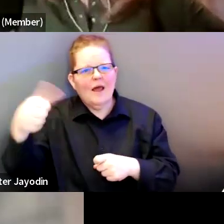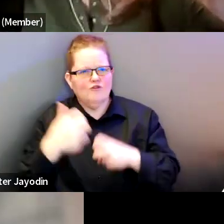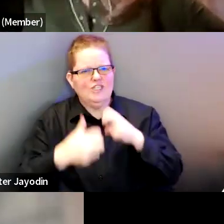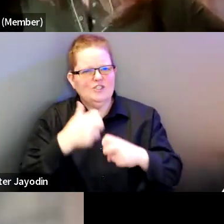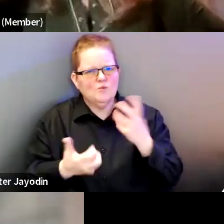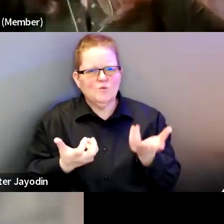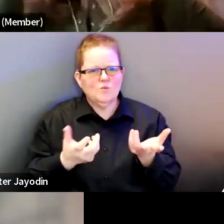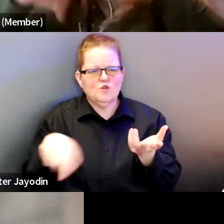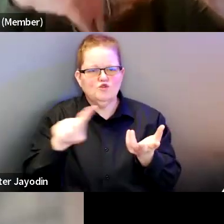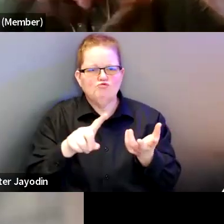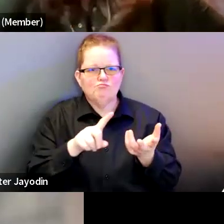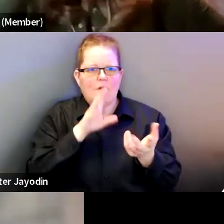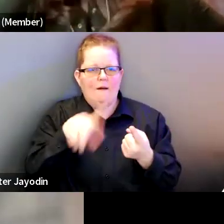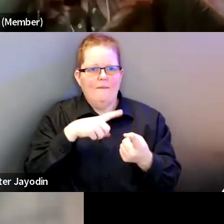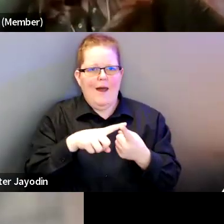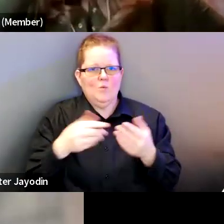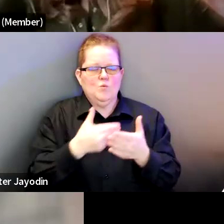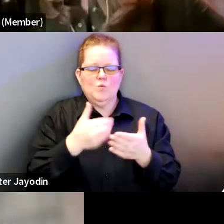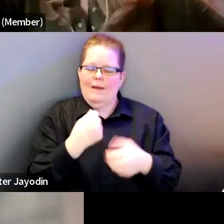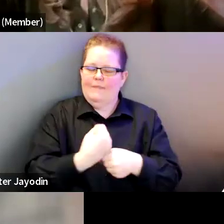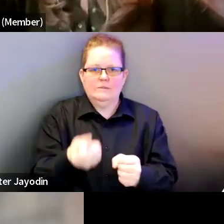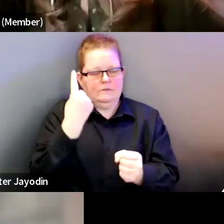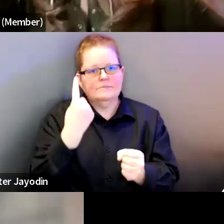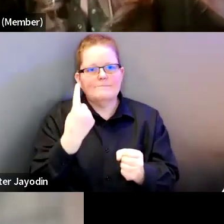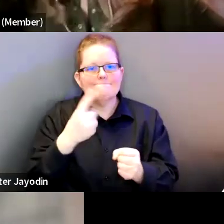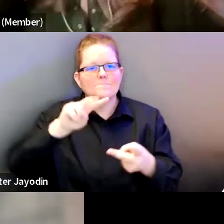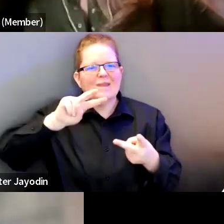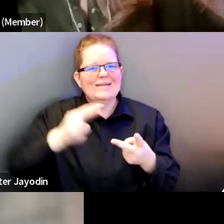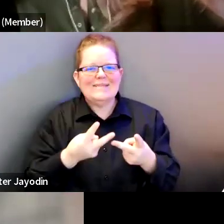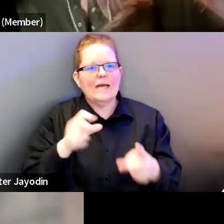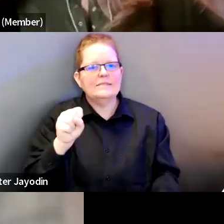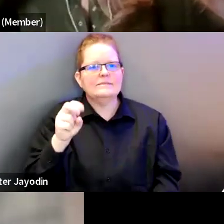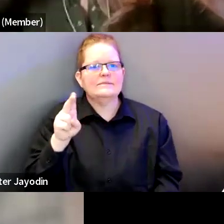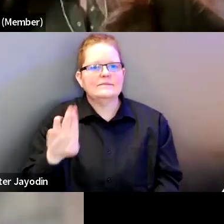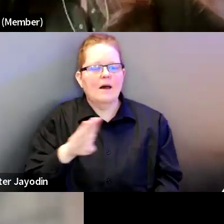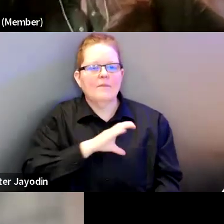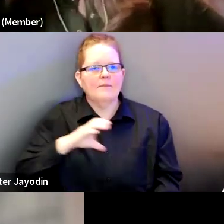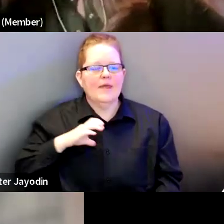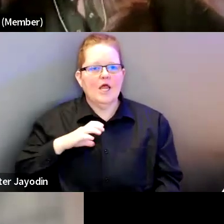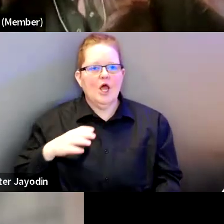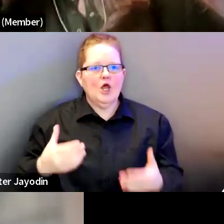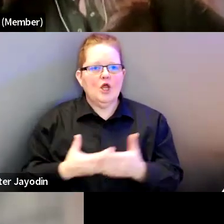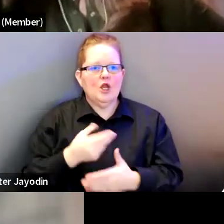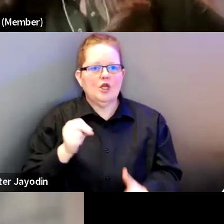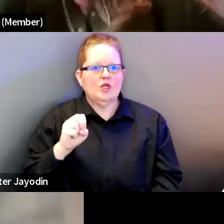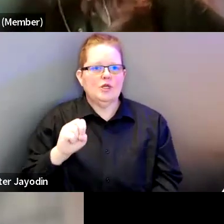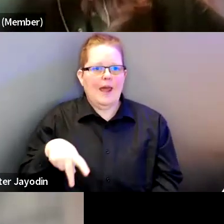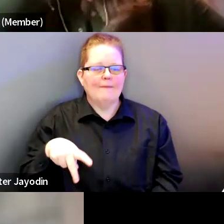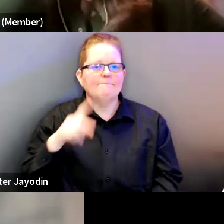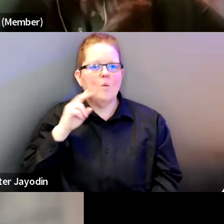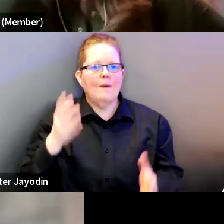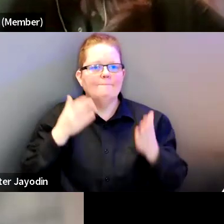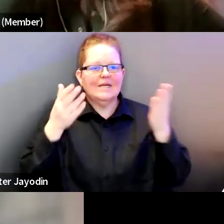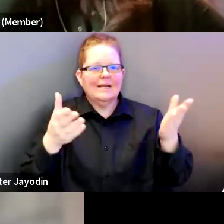you would explore in that, I think also make a lot of sense. The second subcommittee on new NAP recommendations, I'd